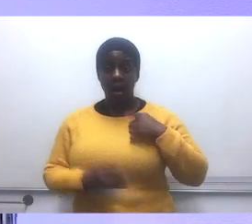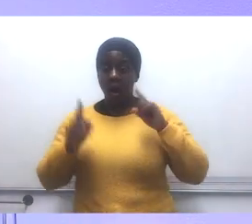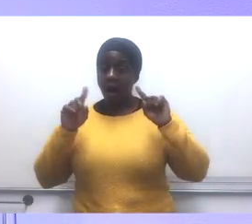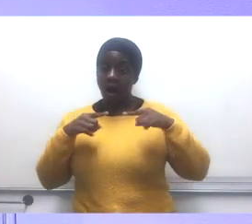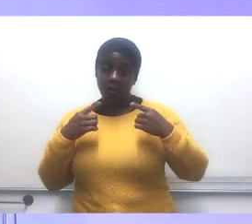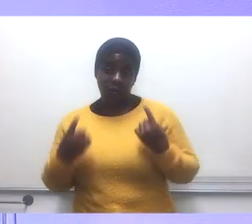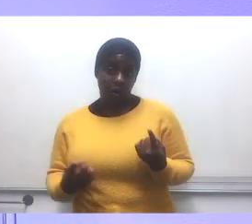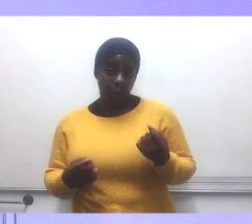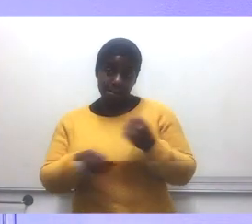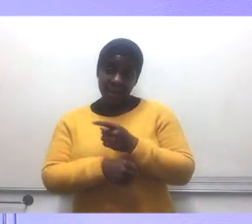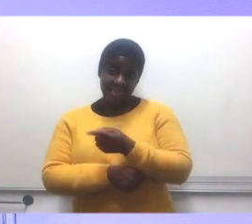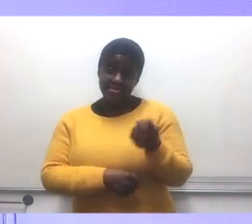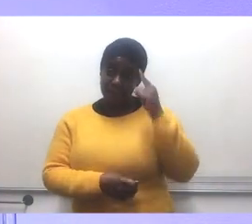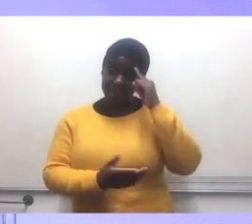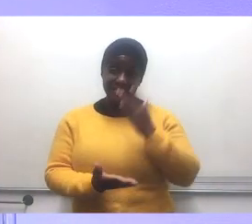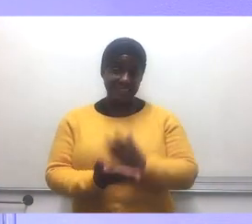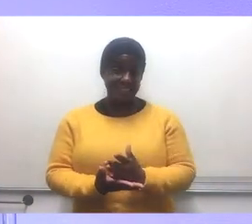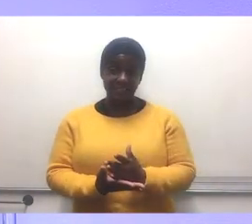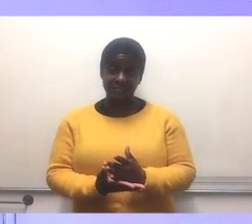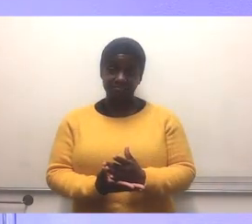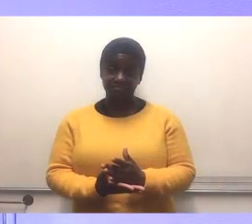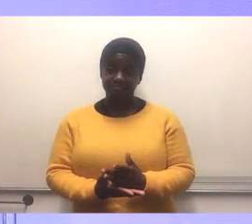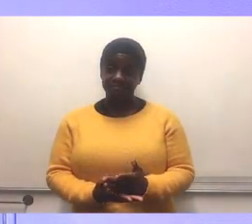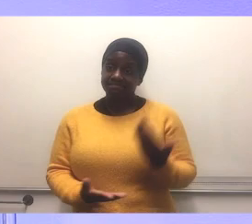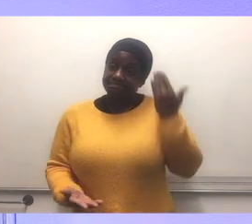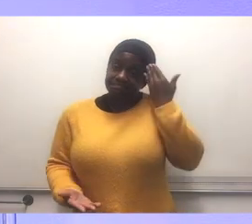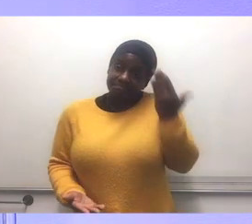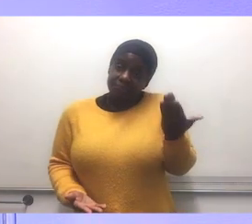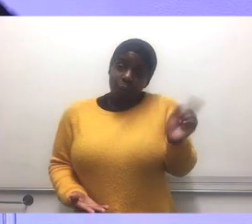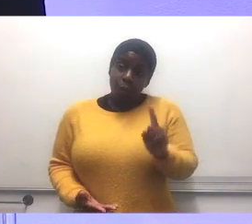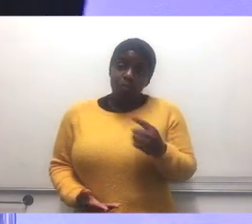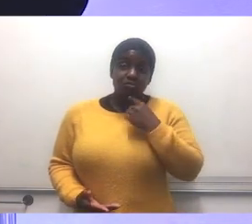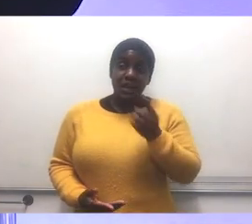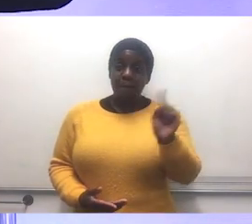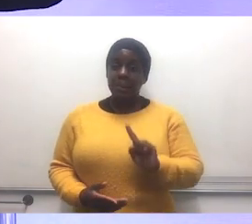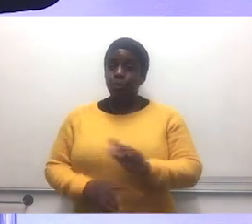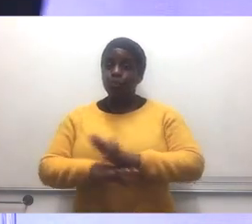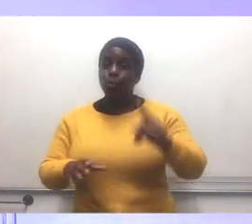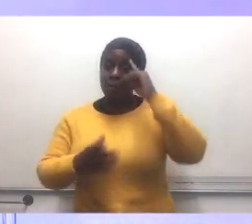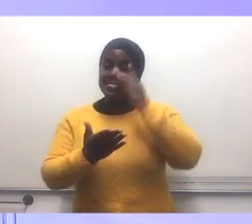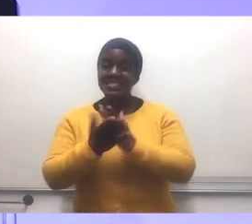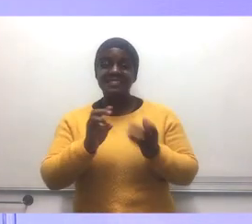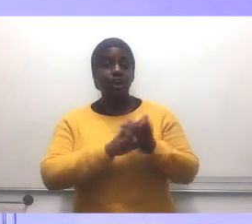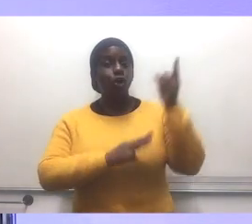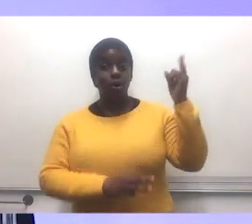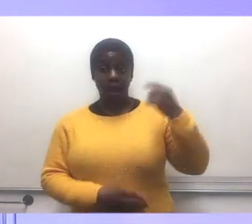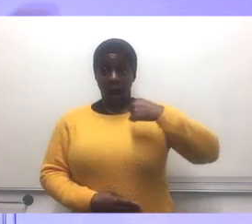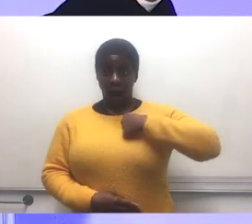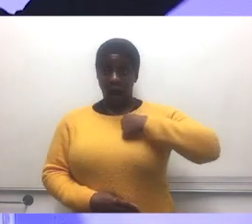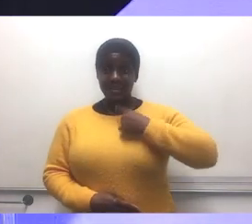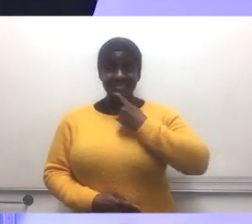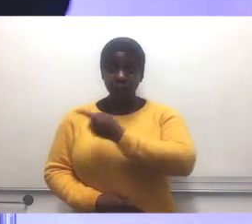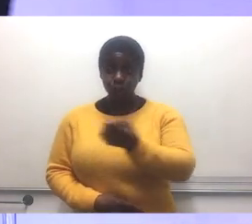convince the skeptic. I don't know what to tell the atheist. I can only tell you tonight,